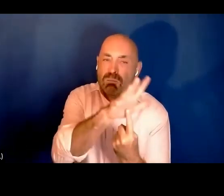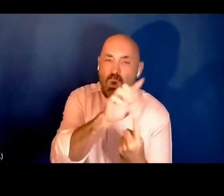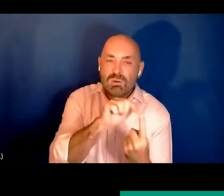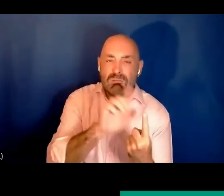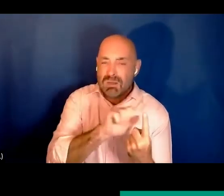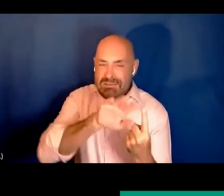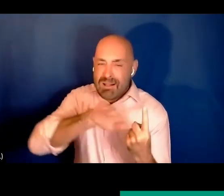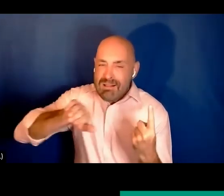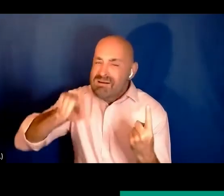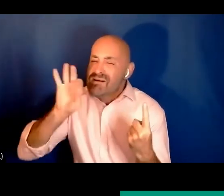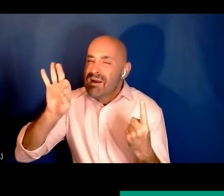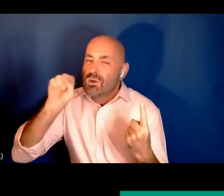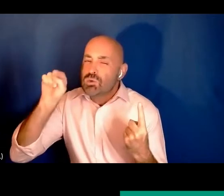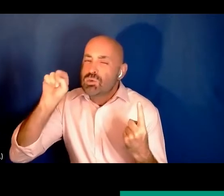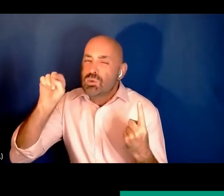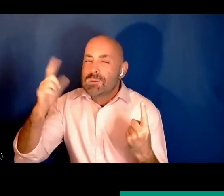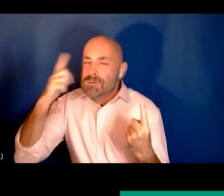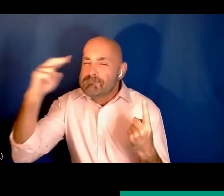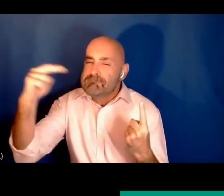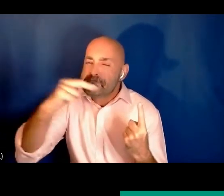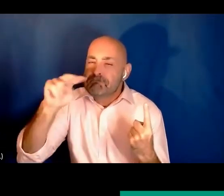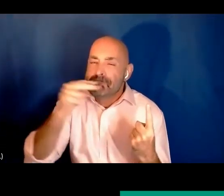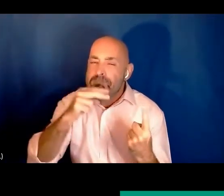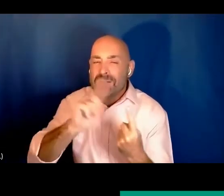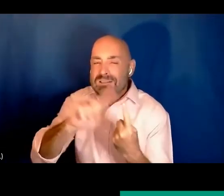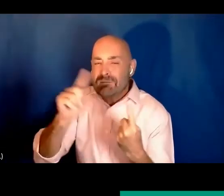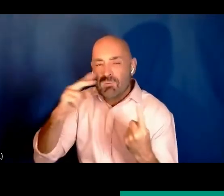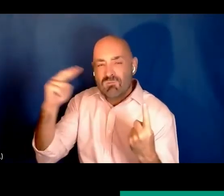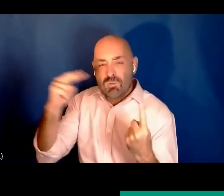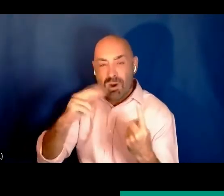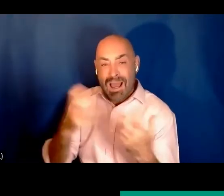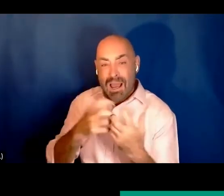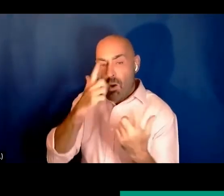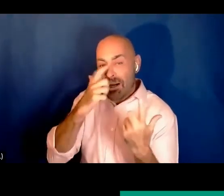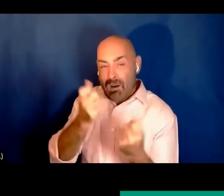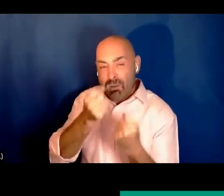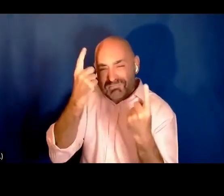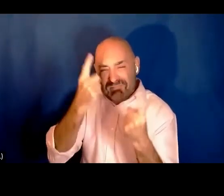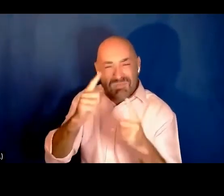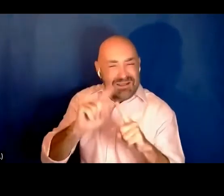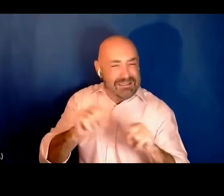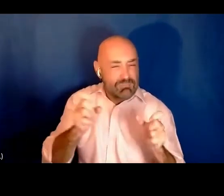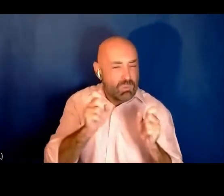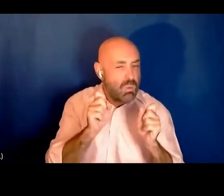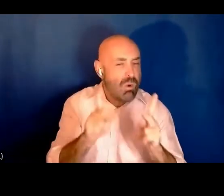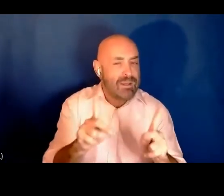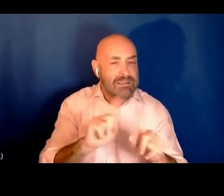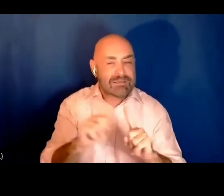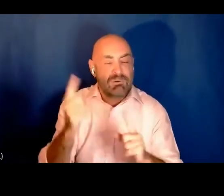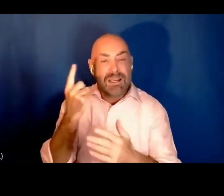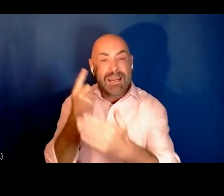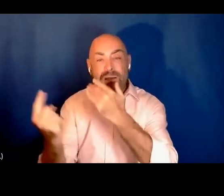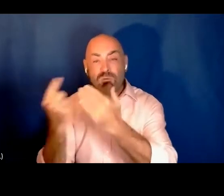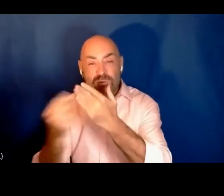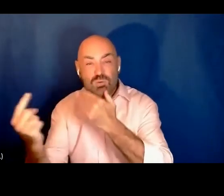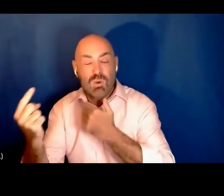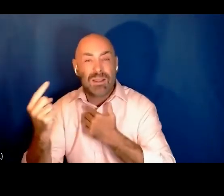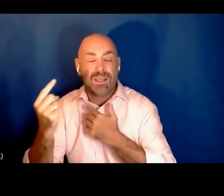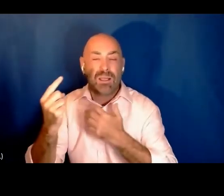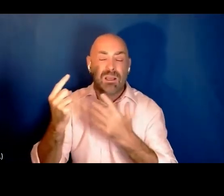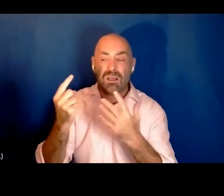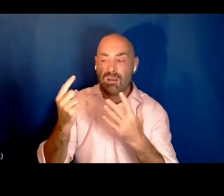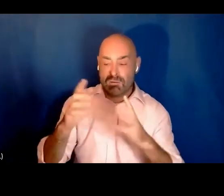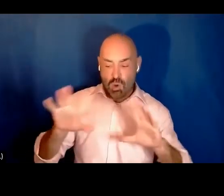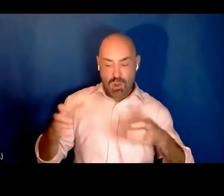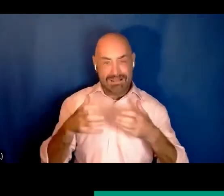ask how we can think about, understand, and do things differently, individually, collectively, and as a